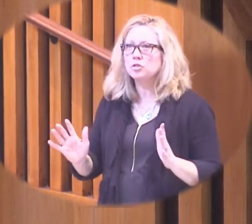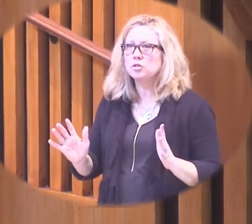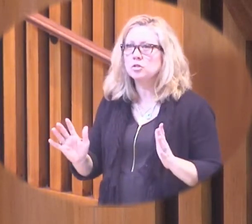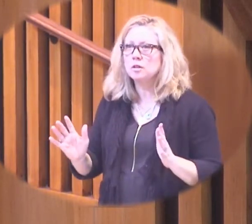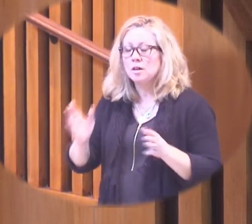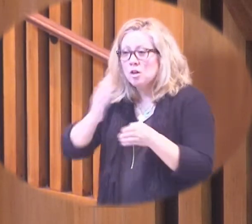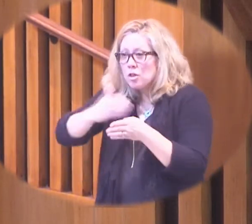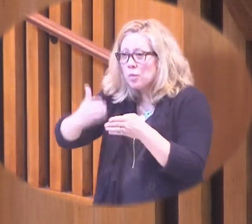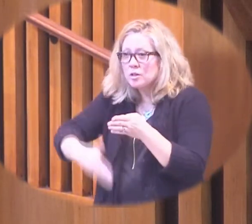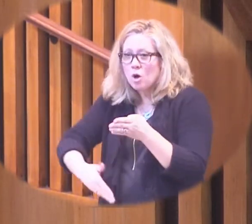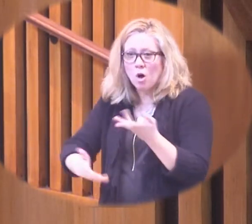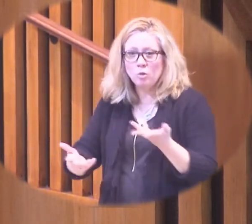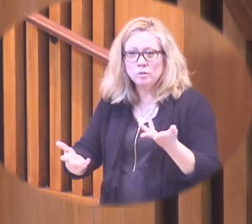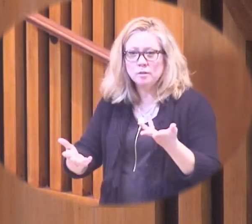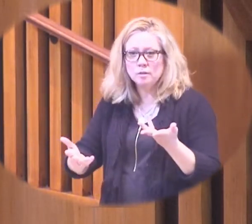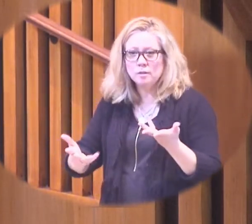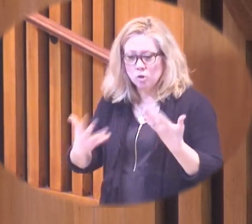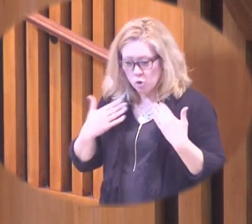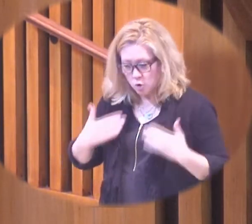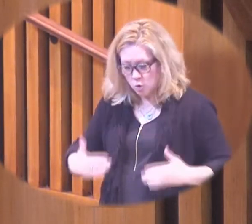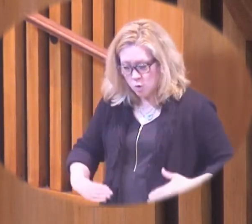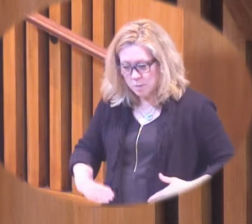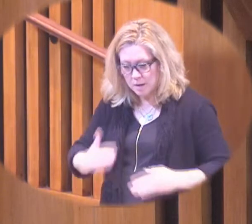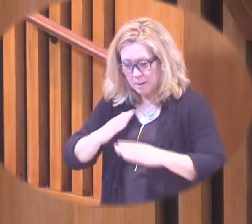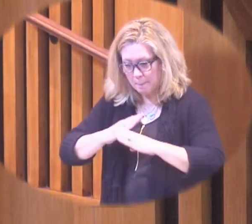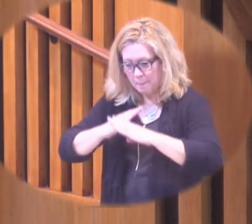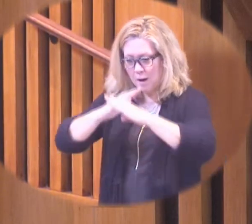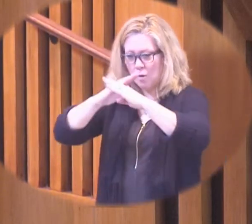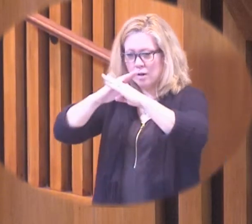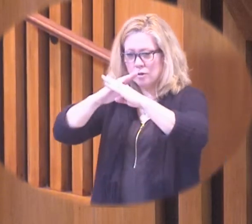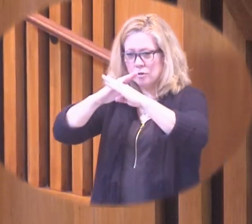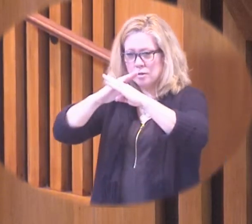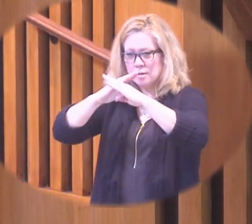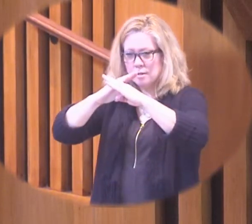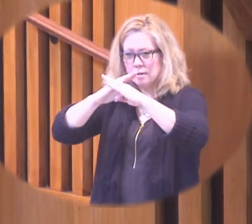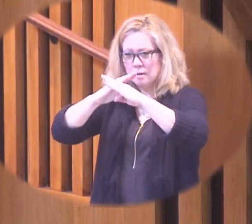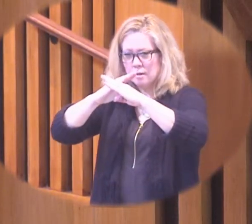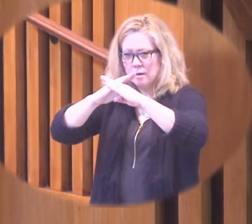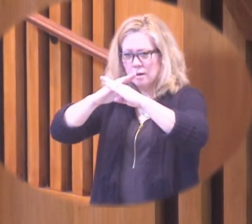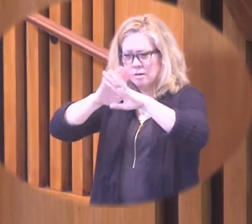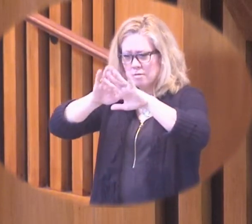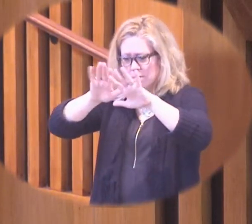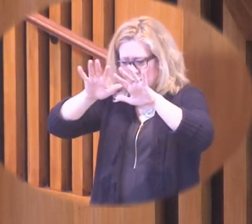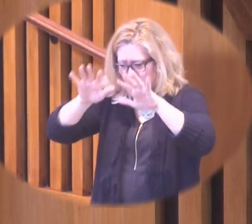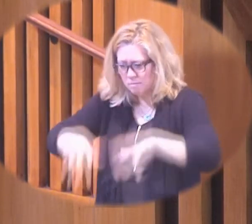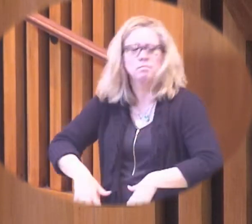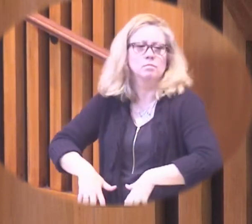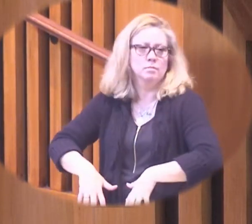is that human barriers need to be removed.